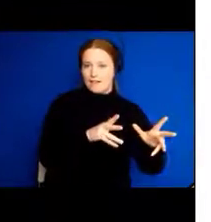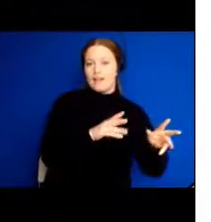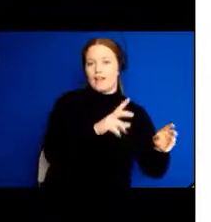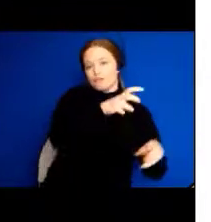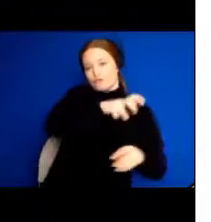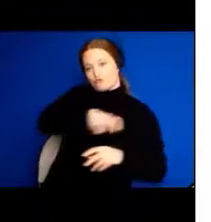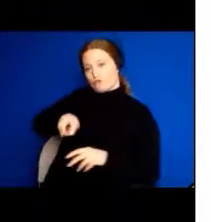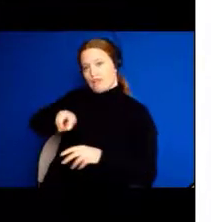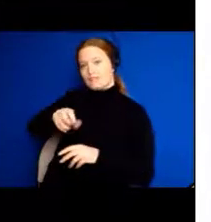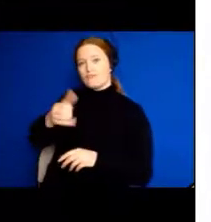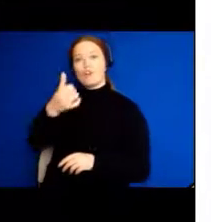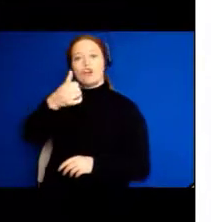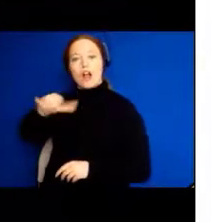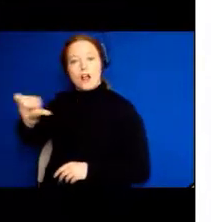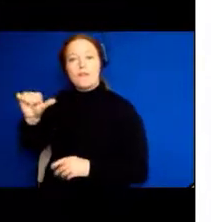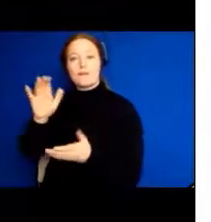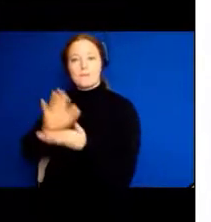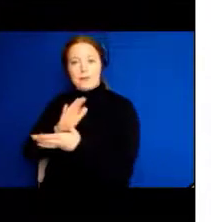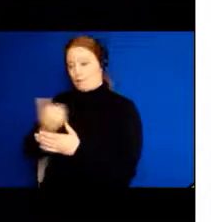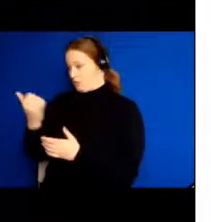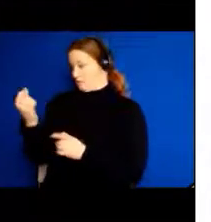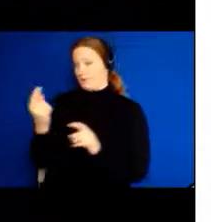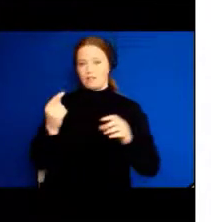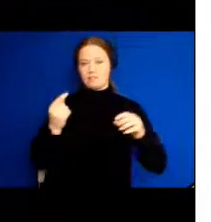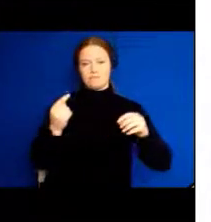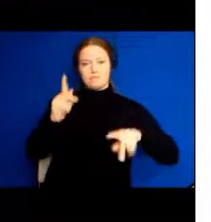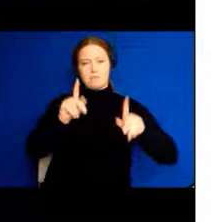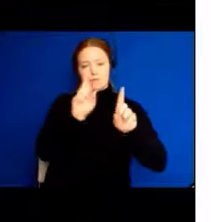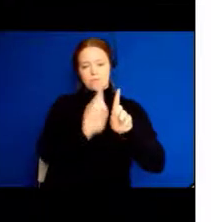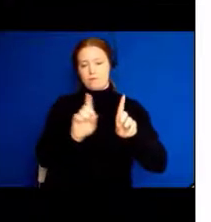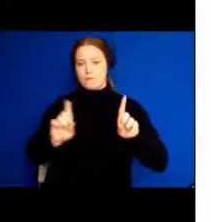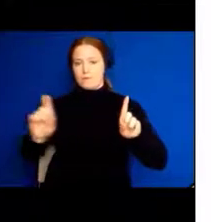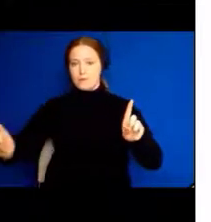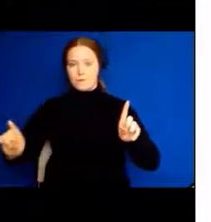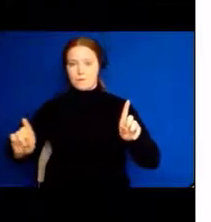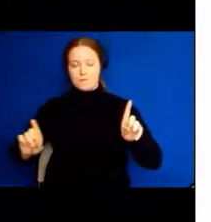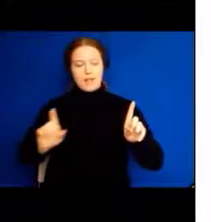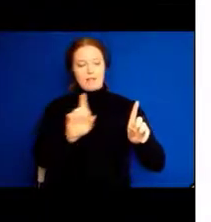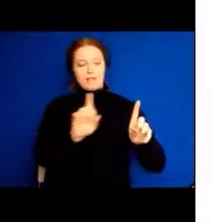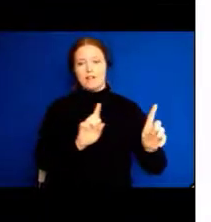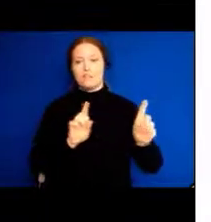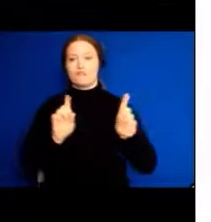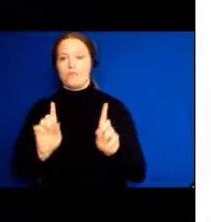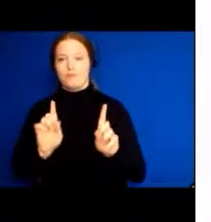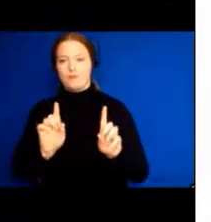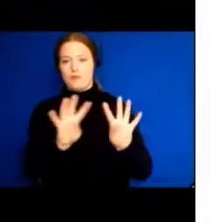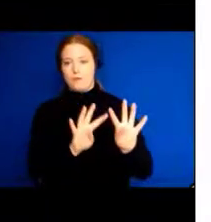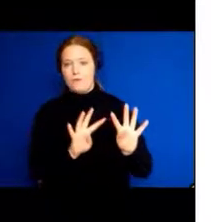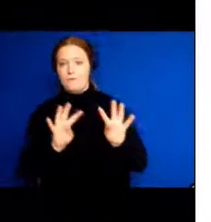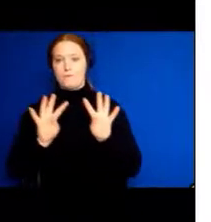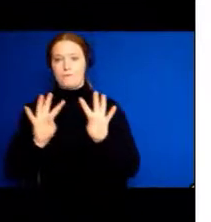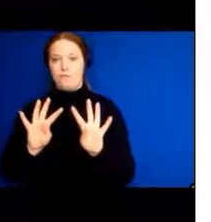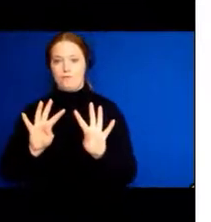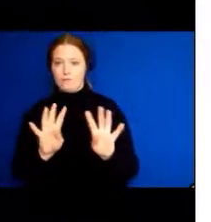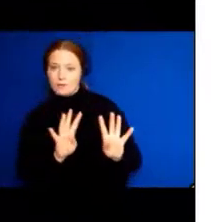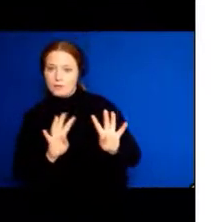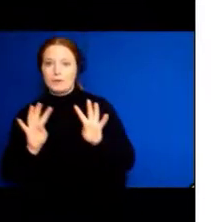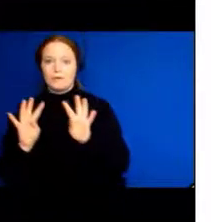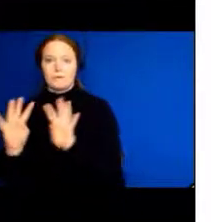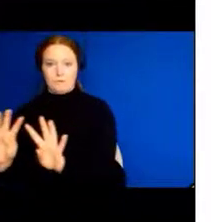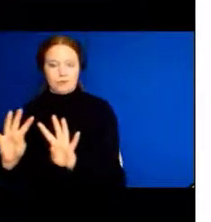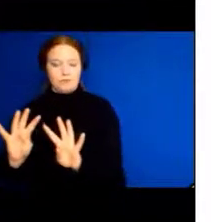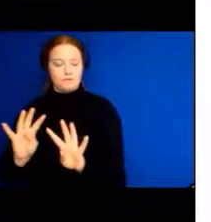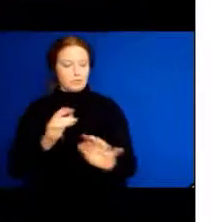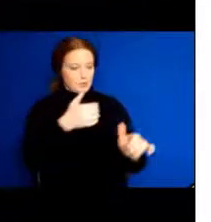for the station next to them. And so as you moved around the table, everyone worked on each of